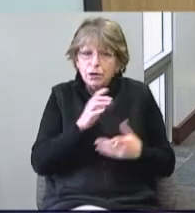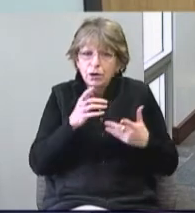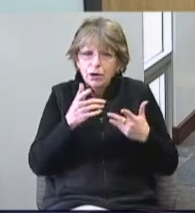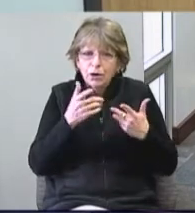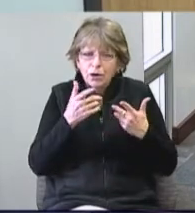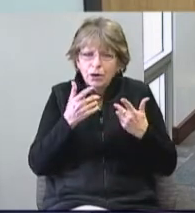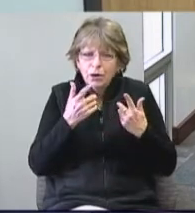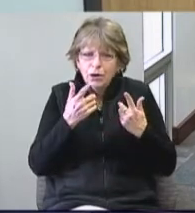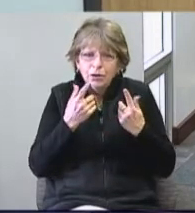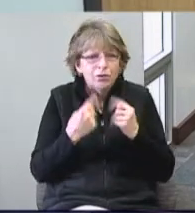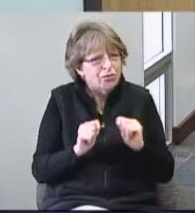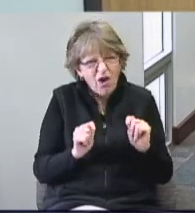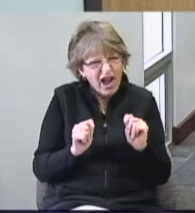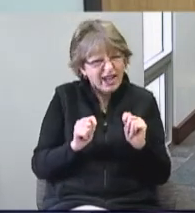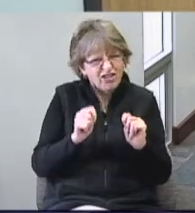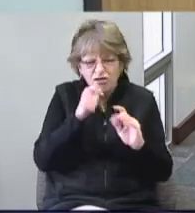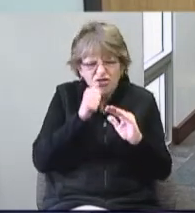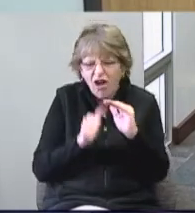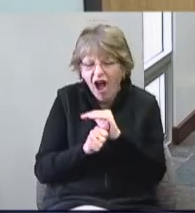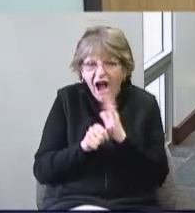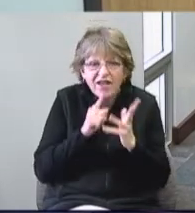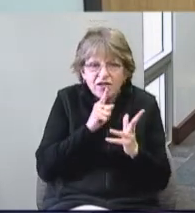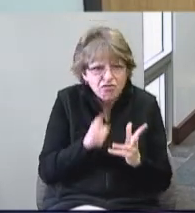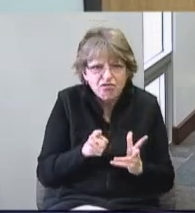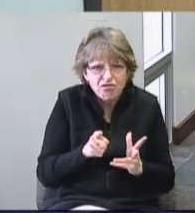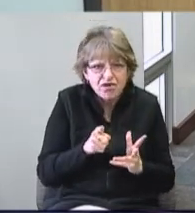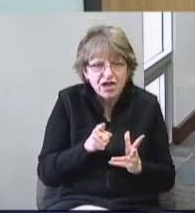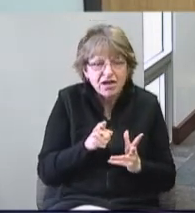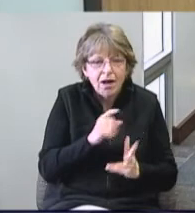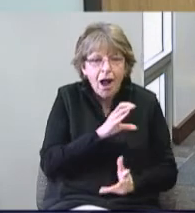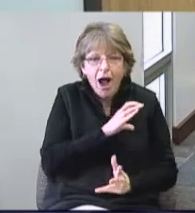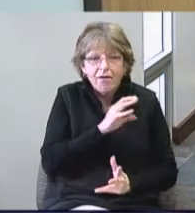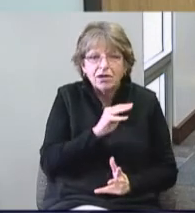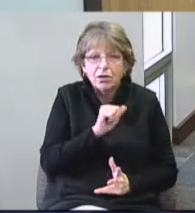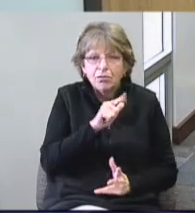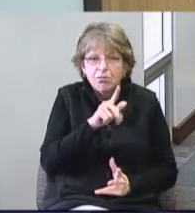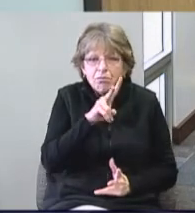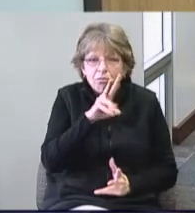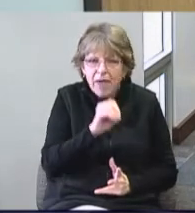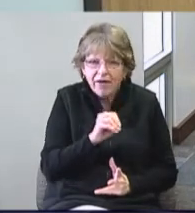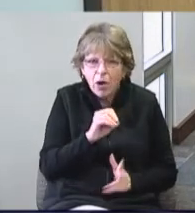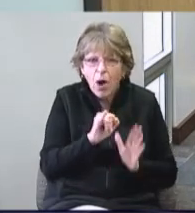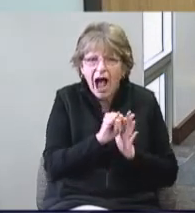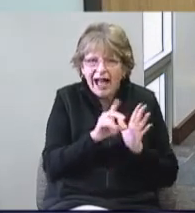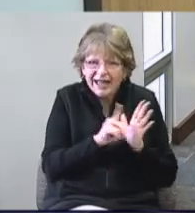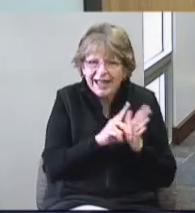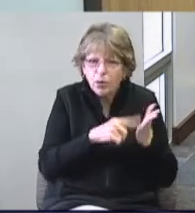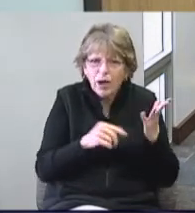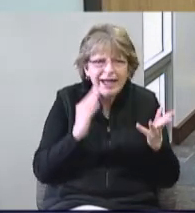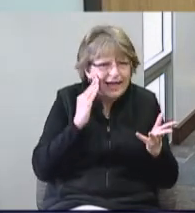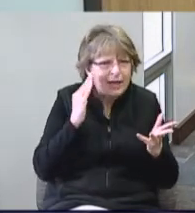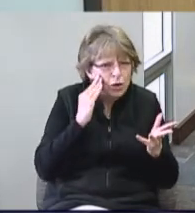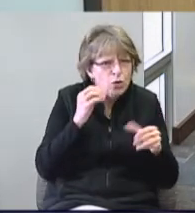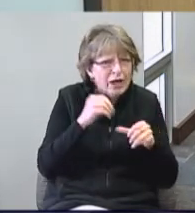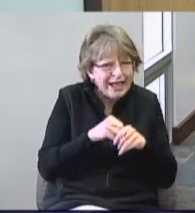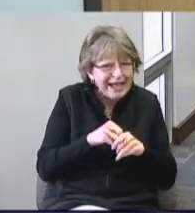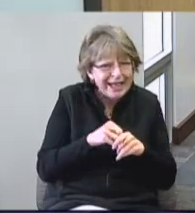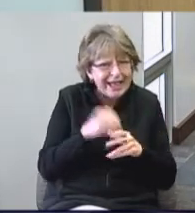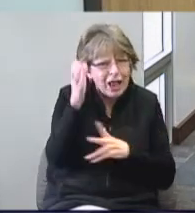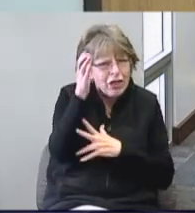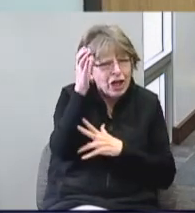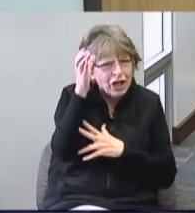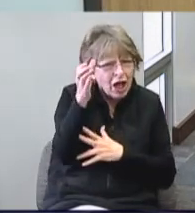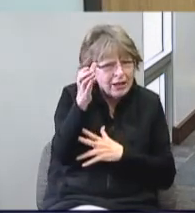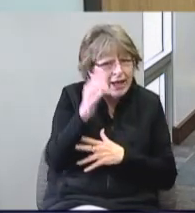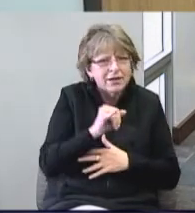destruct the truth. Officer Malvo identified what he knew in the context of the internal affairs